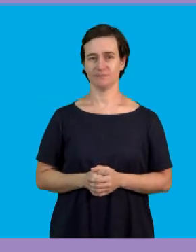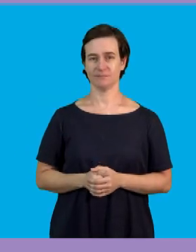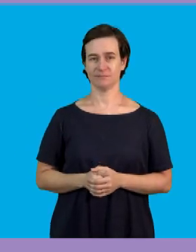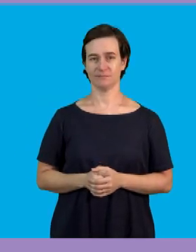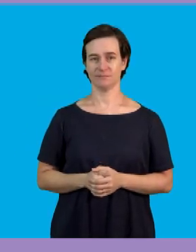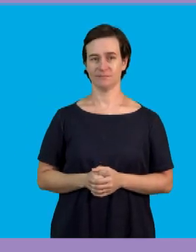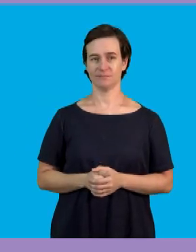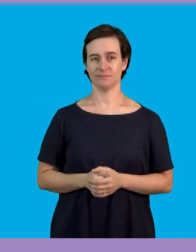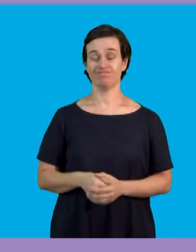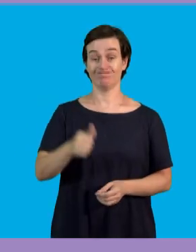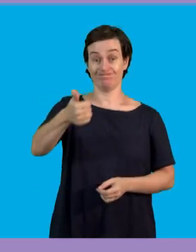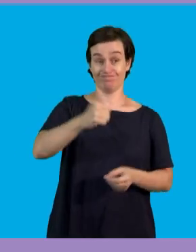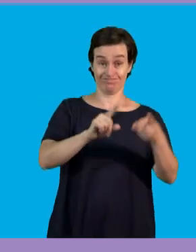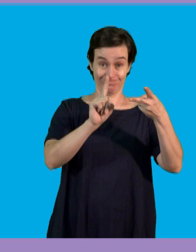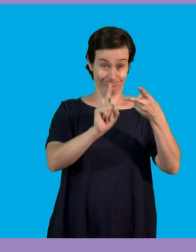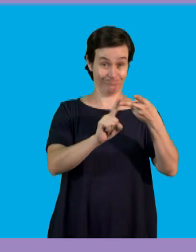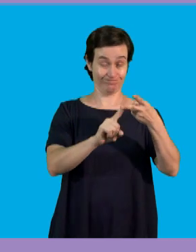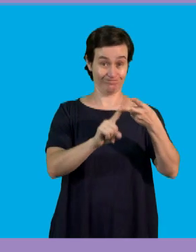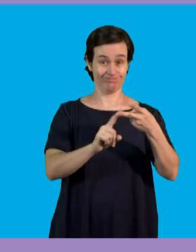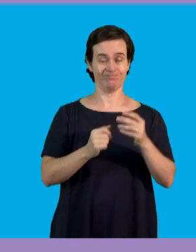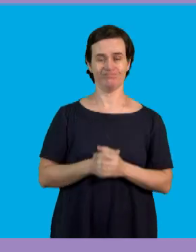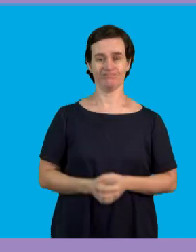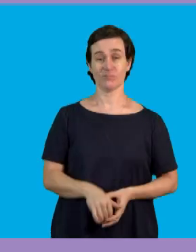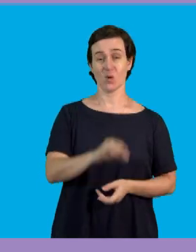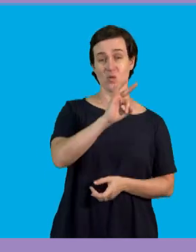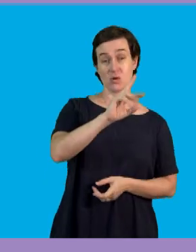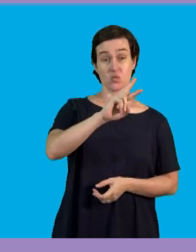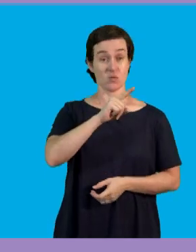493. The next one, we have